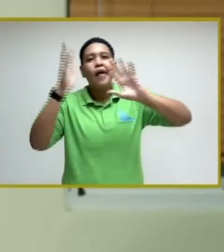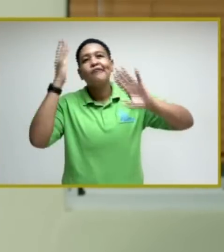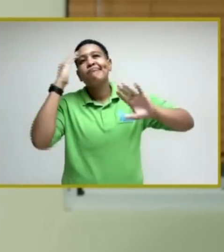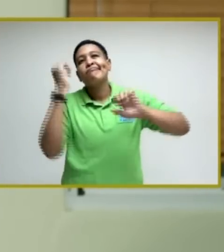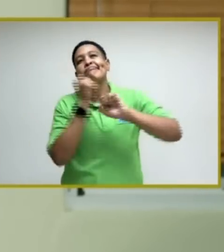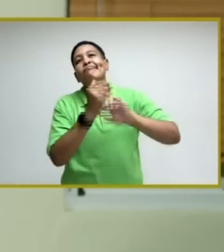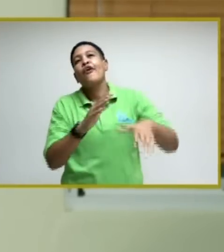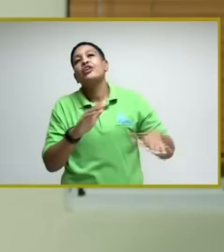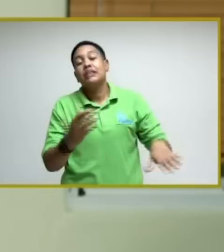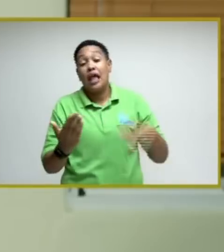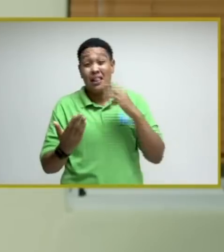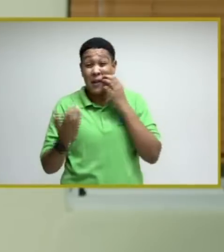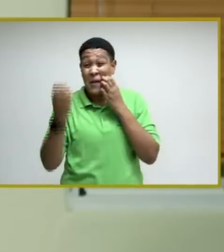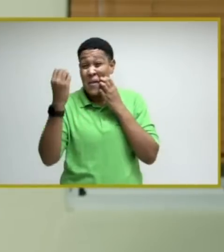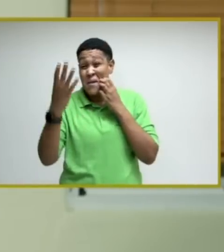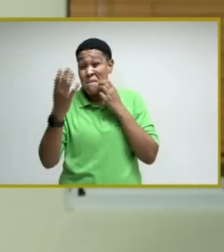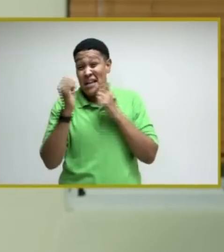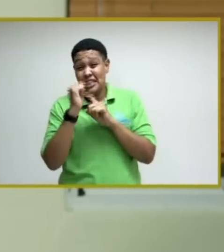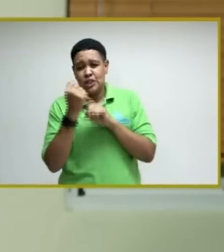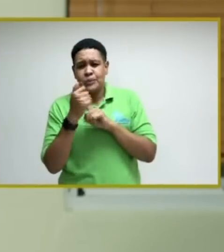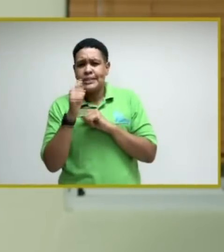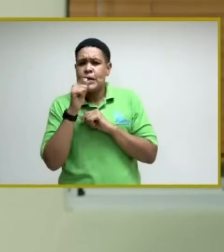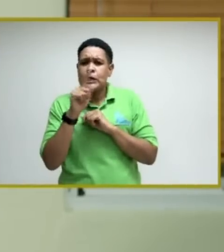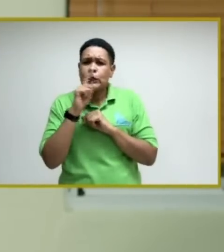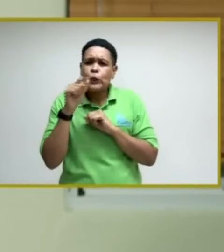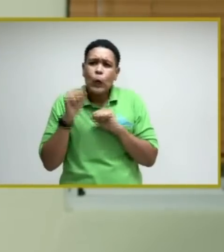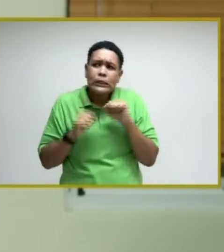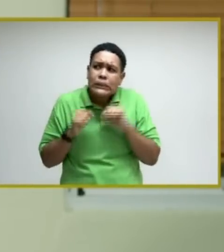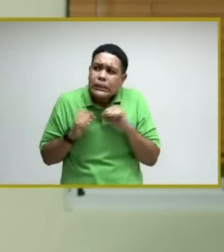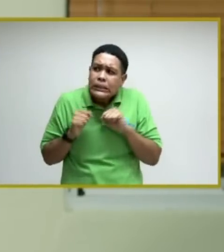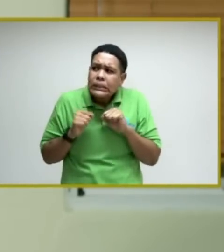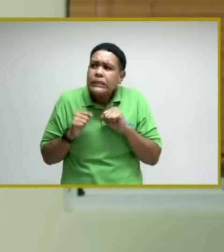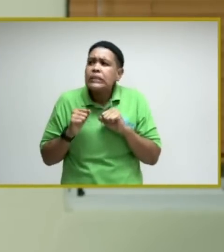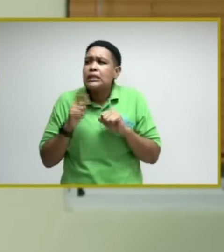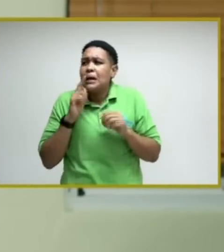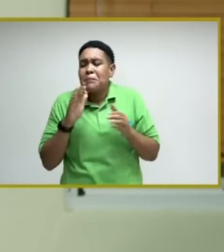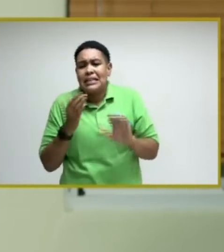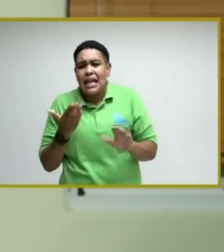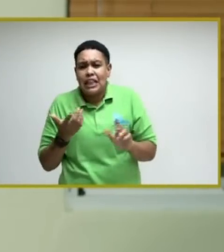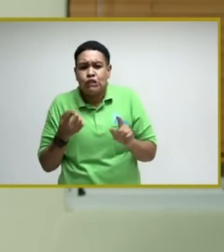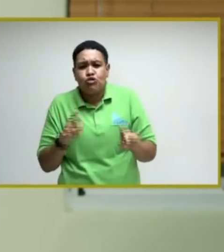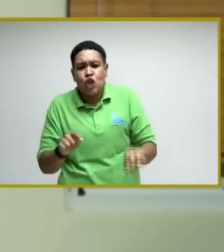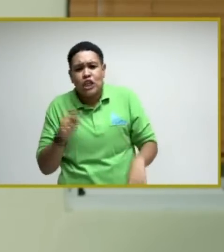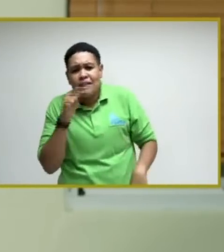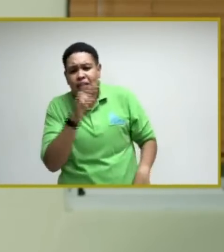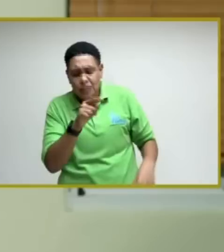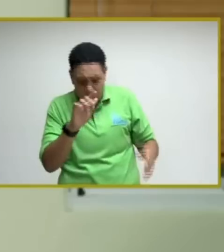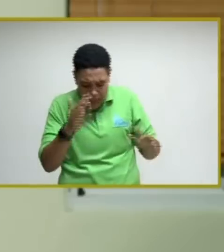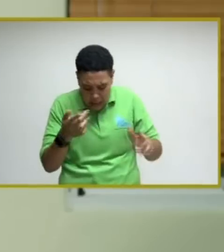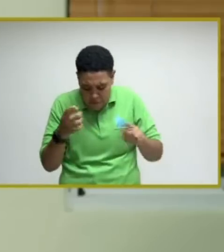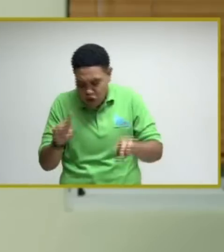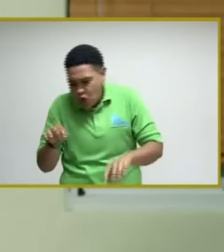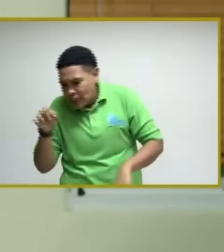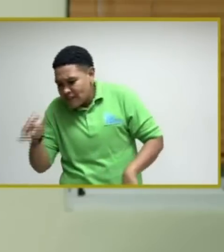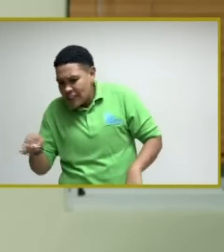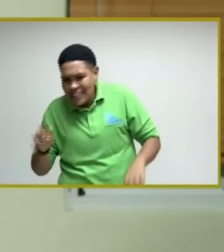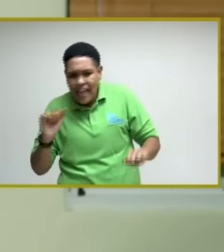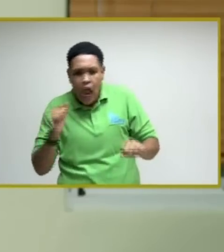medical report is written, it's death as a result of, which is as a result of, which is as a result